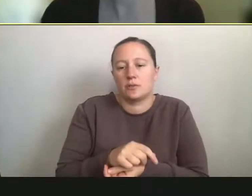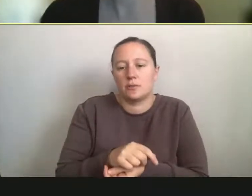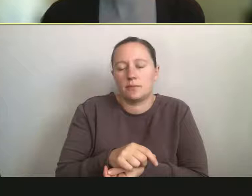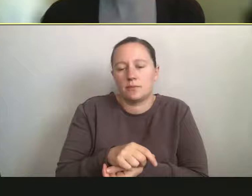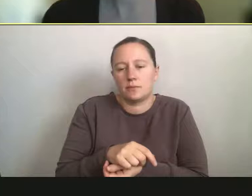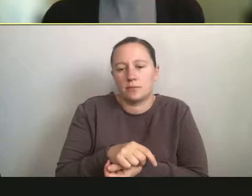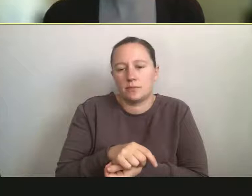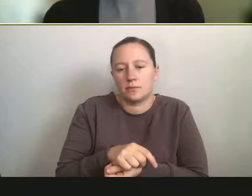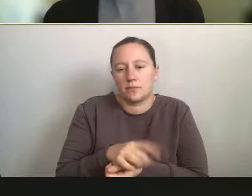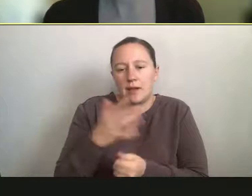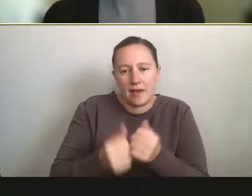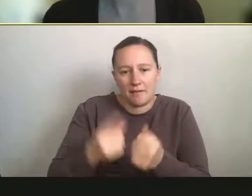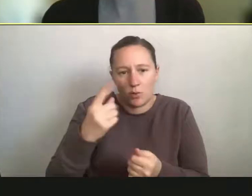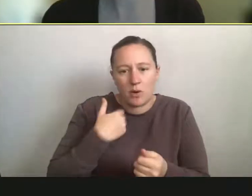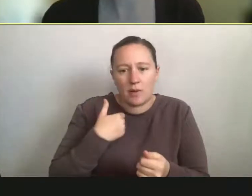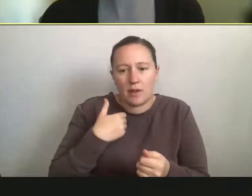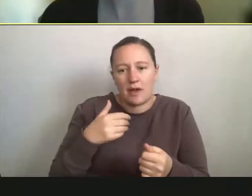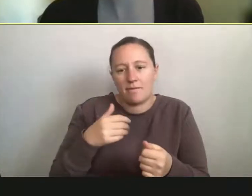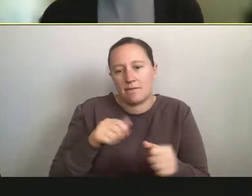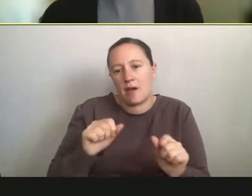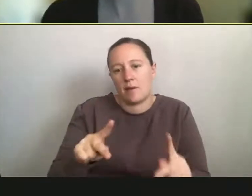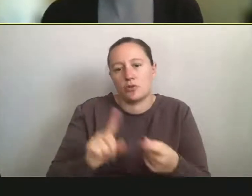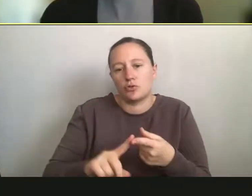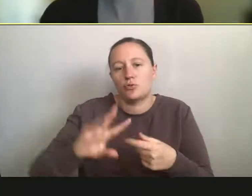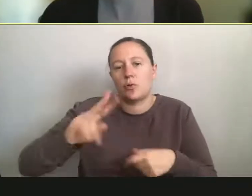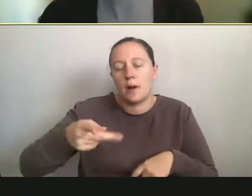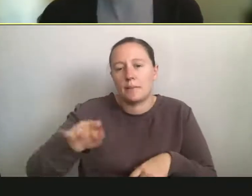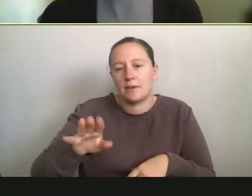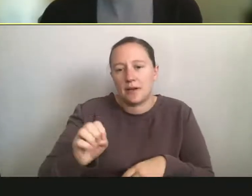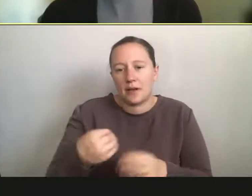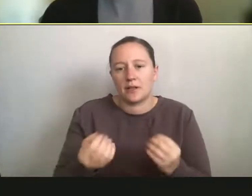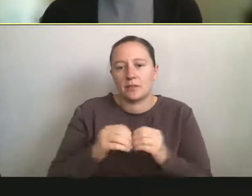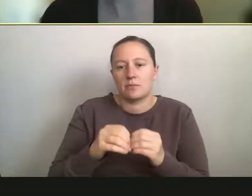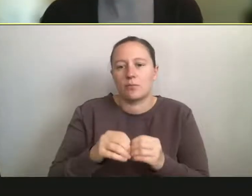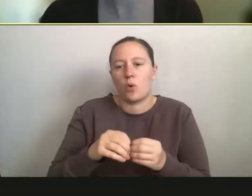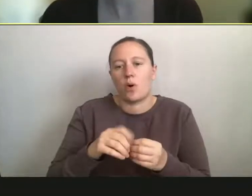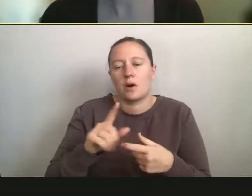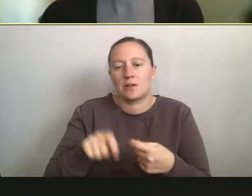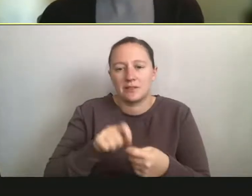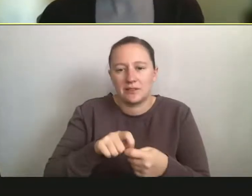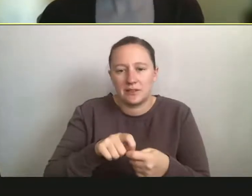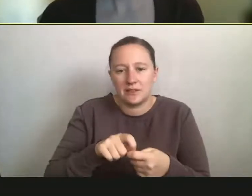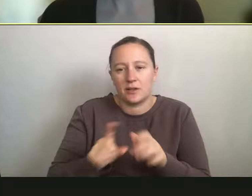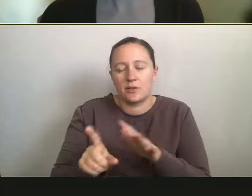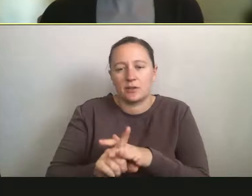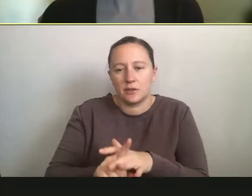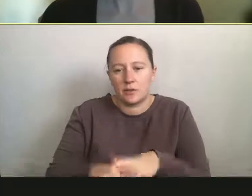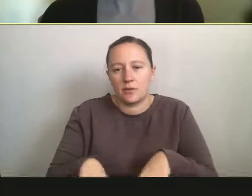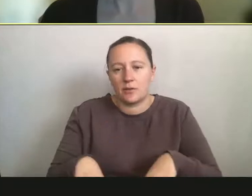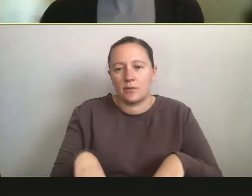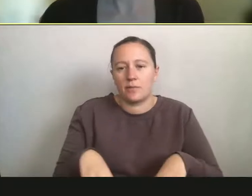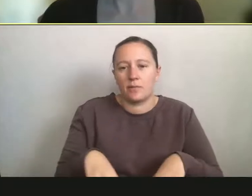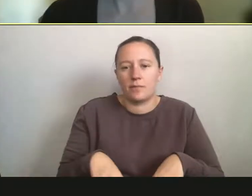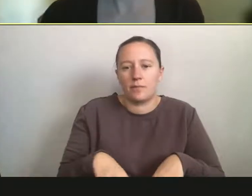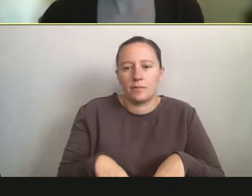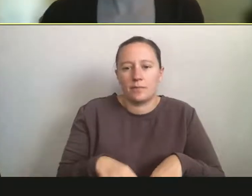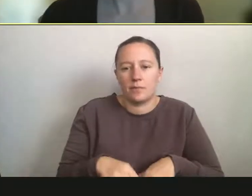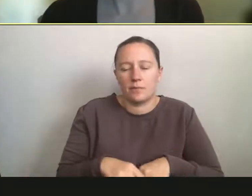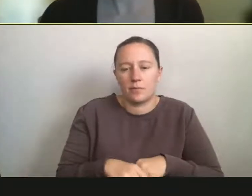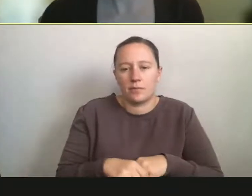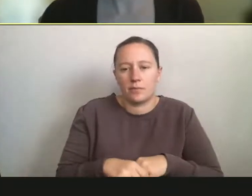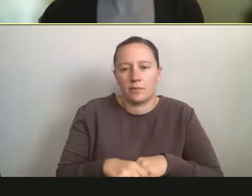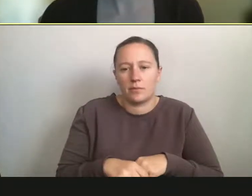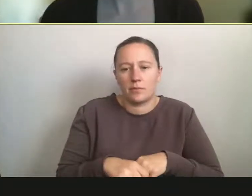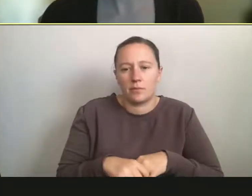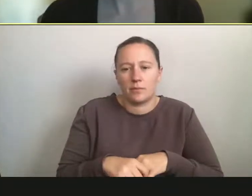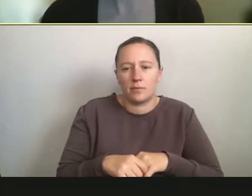will have ample opportunity to update that as more details emerge and as things change. So in terms of compliance